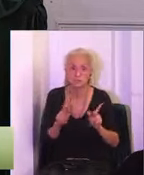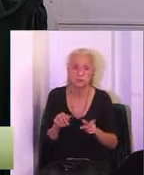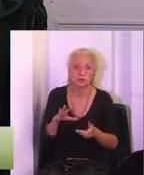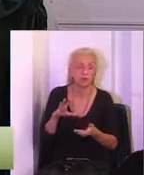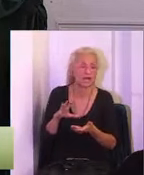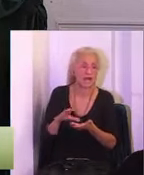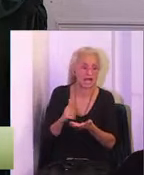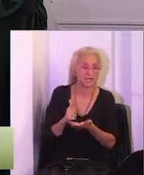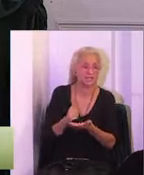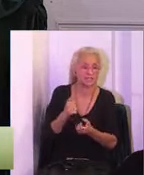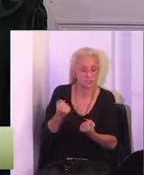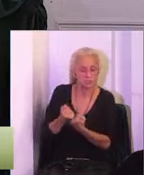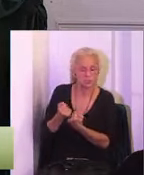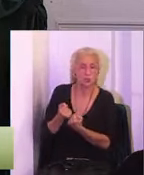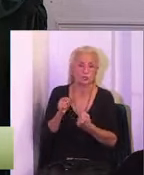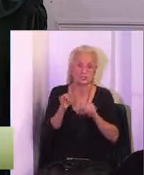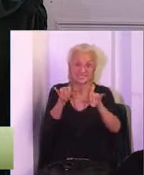support for staying healthy.